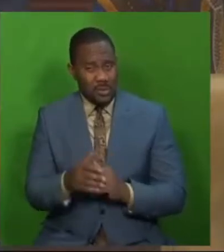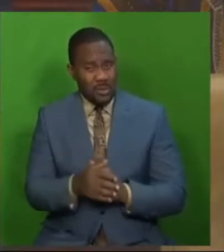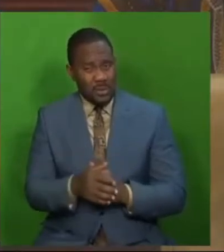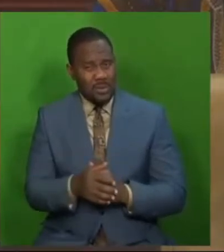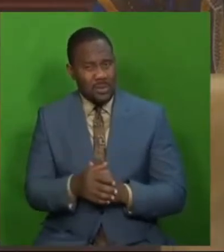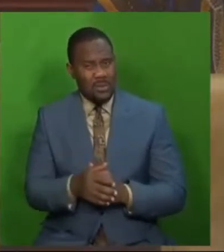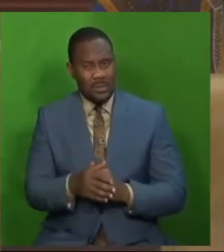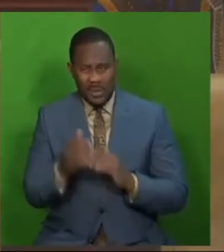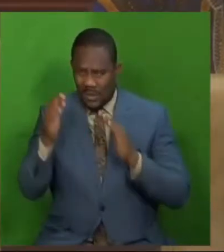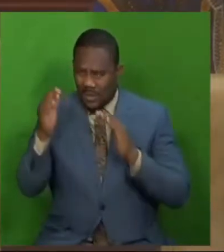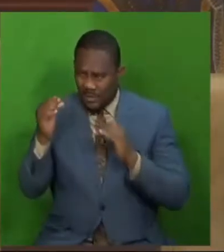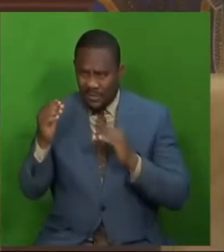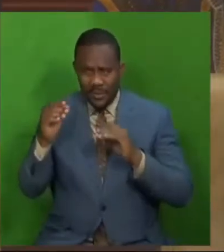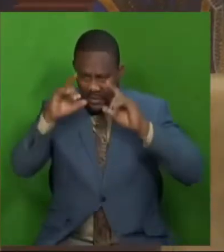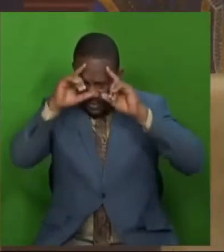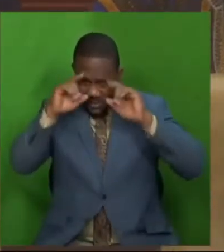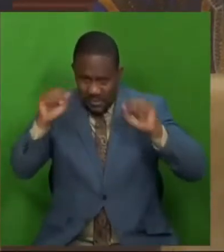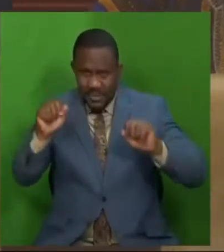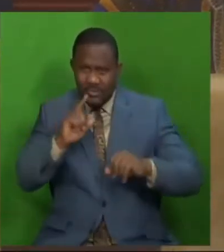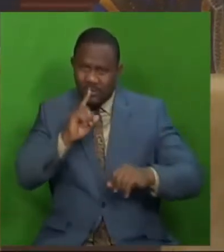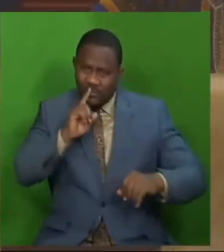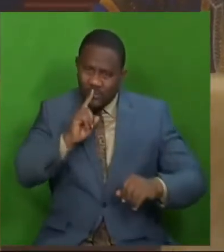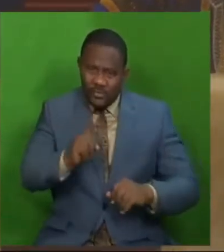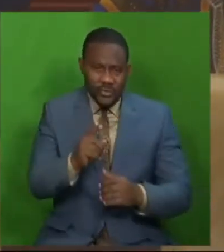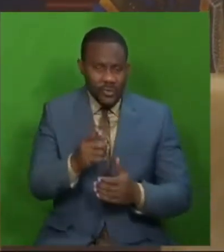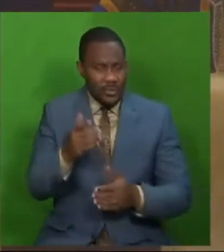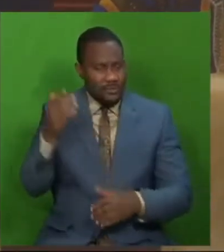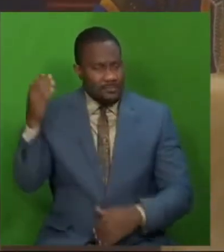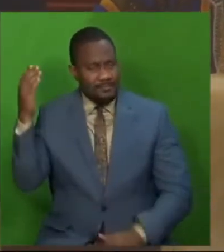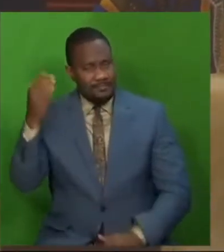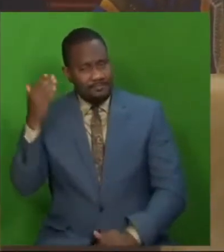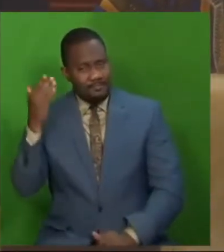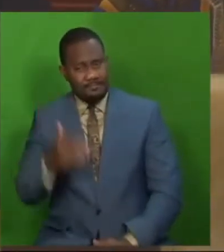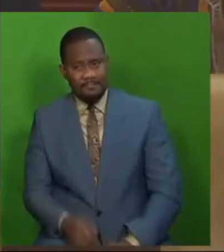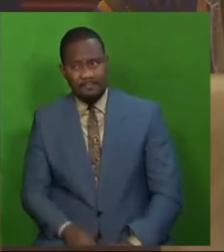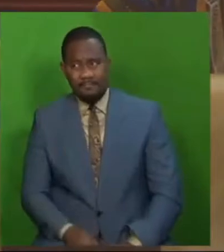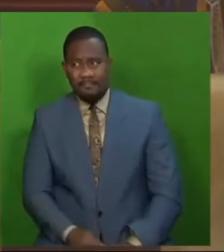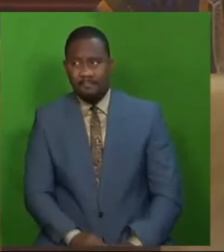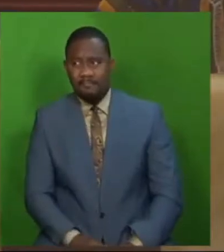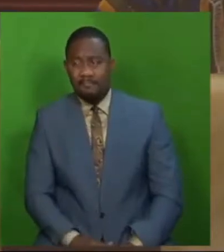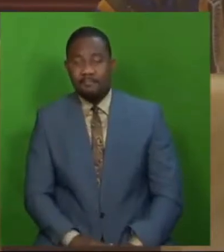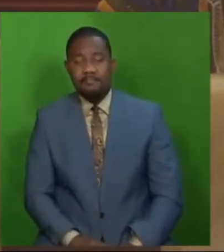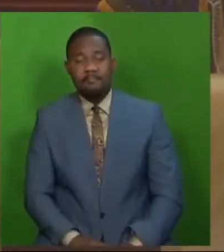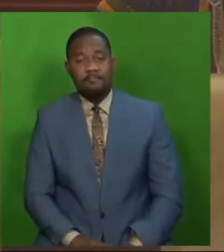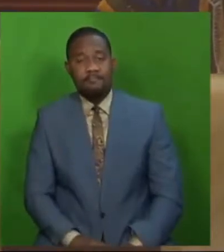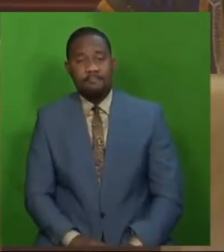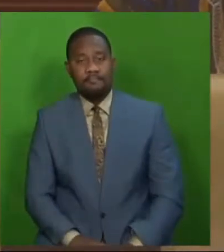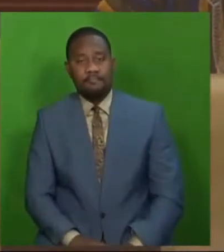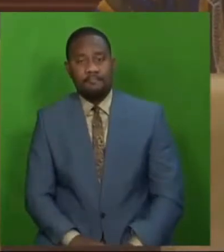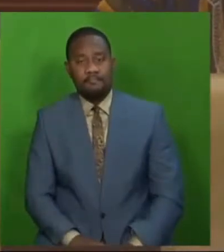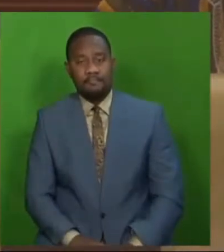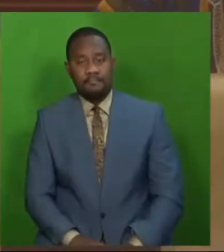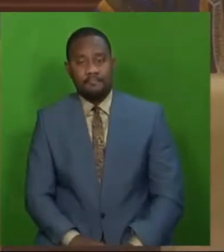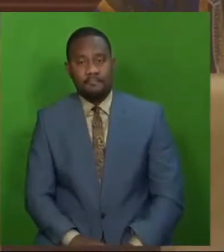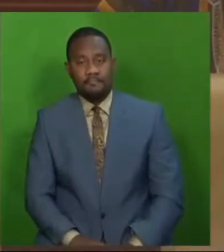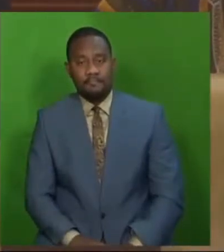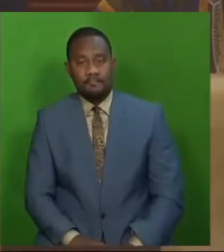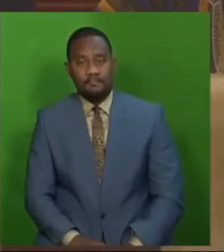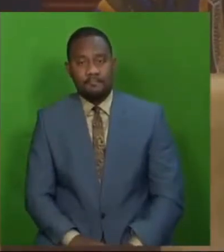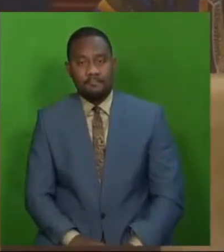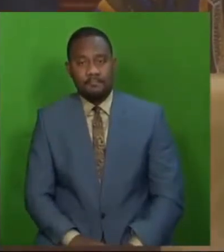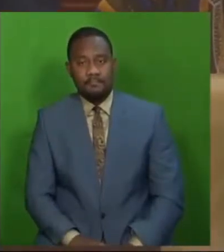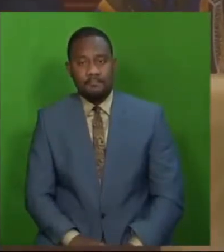from our president. And that is what the state of the nation must address. Mr. Speaker, now let me move to